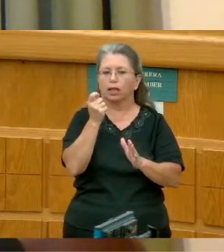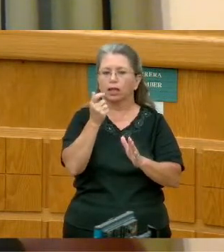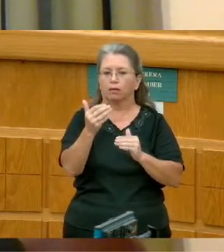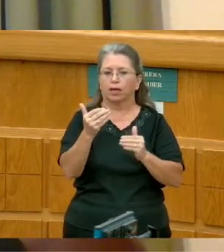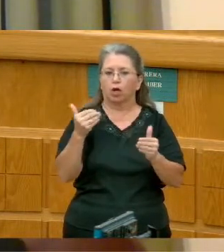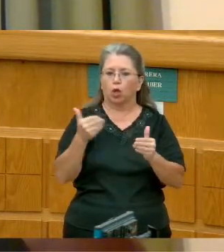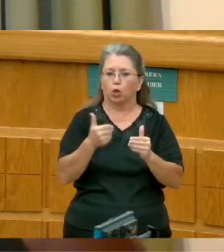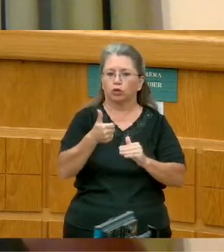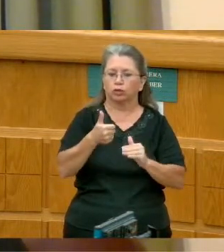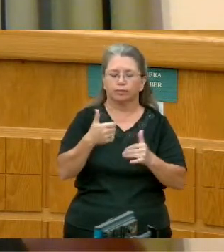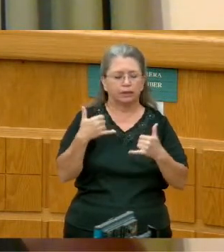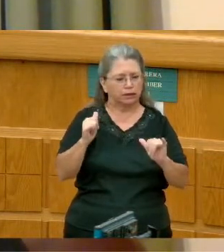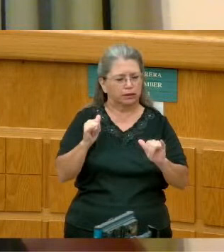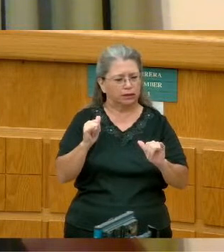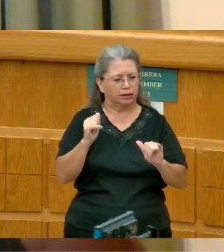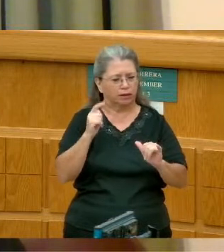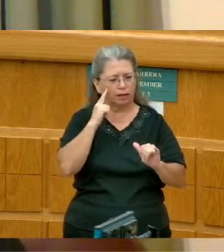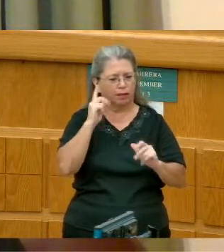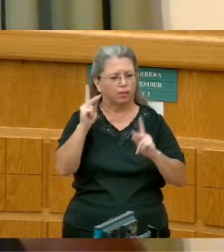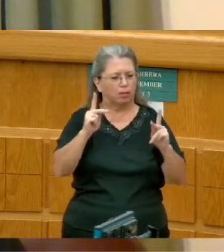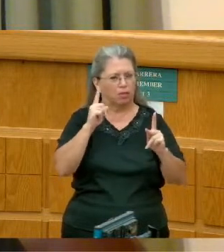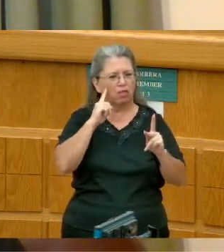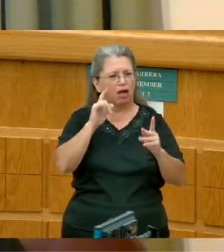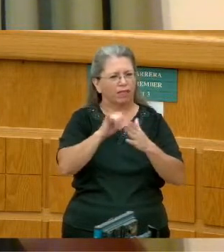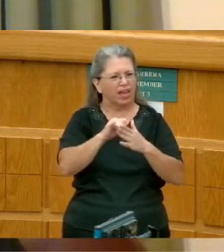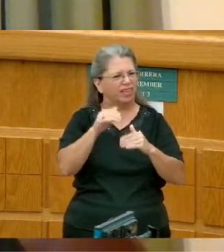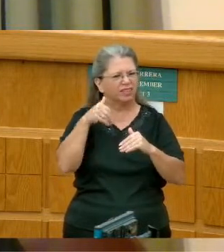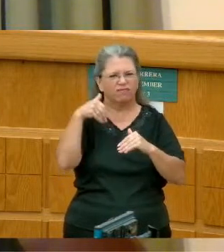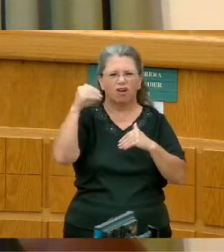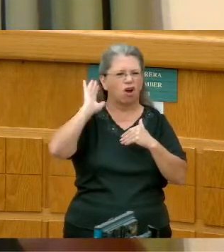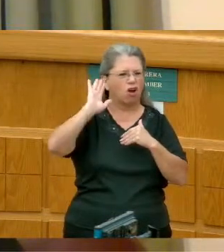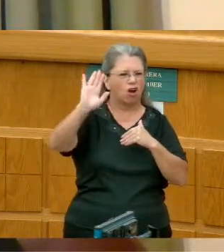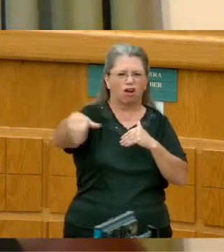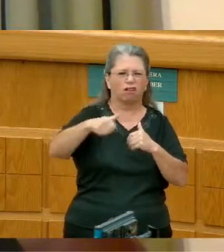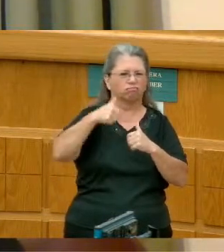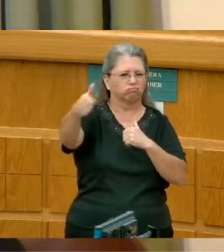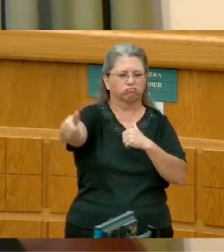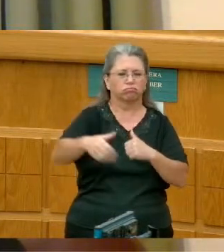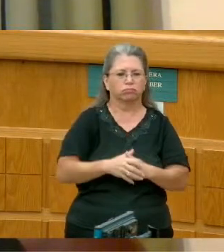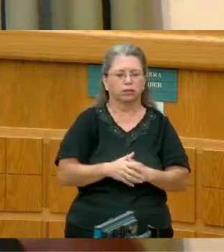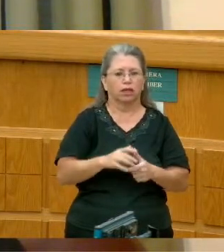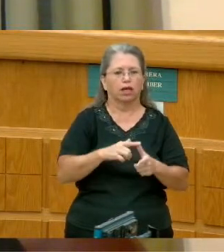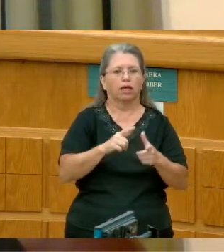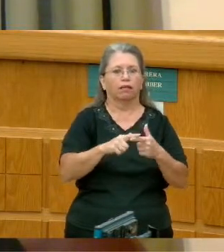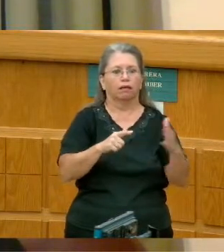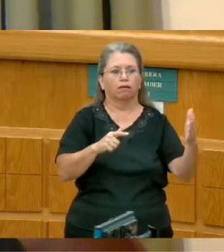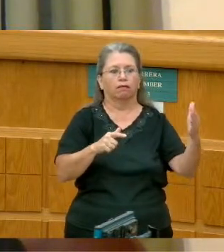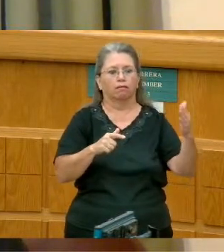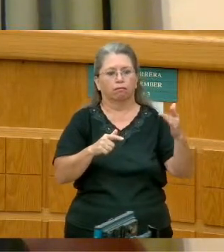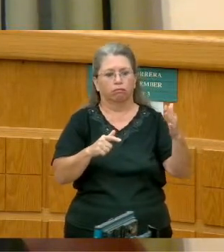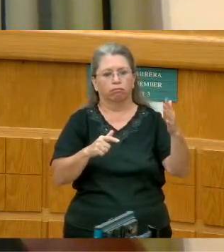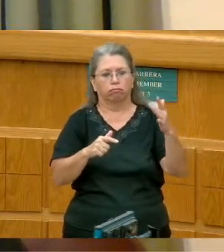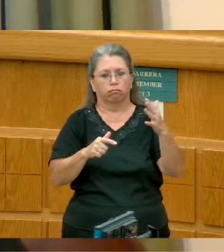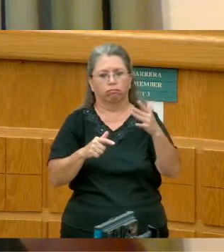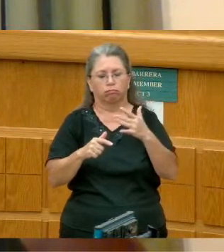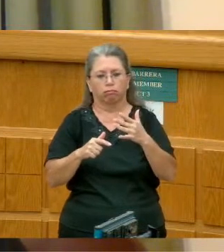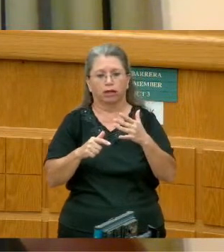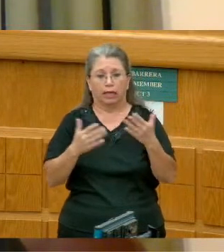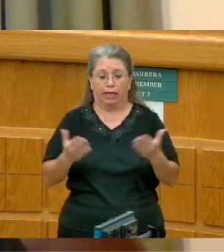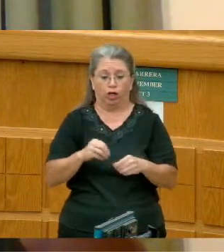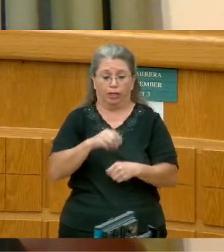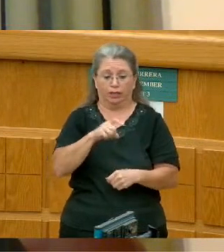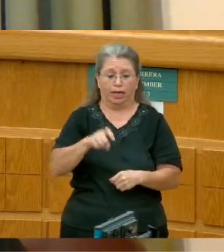far away. And then it came a little closer, and it was here in Texas. in early March. And then on